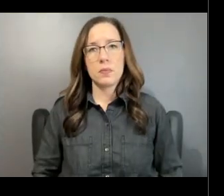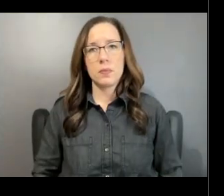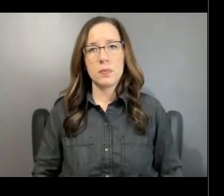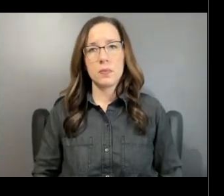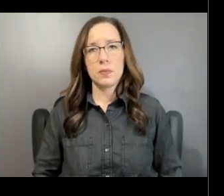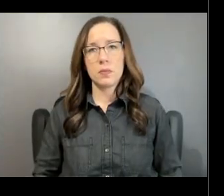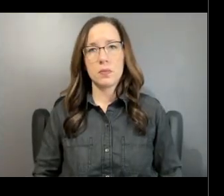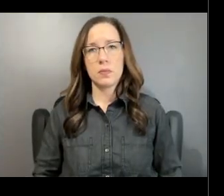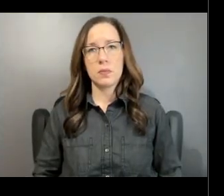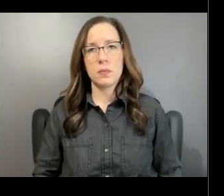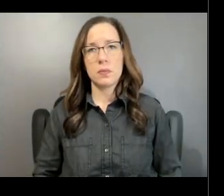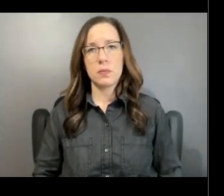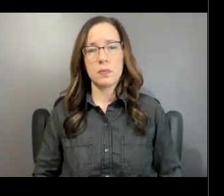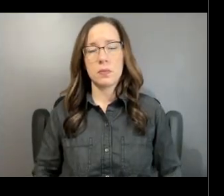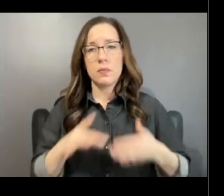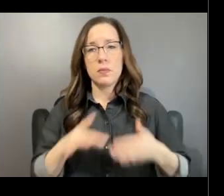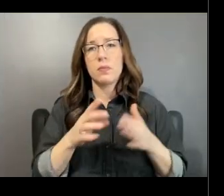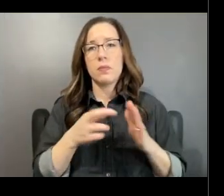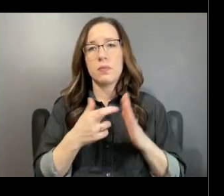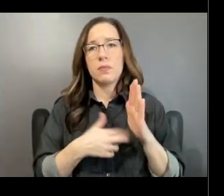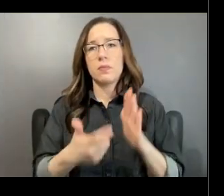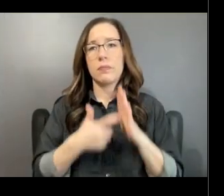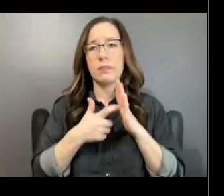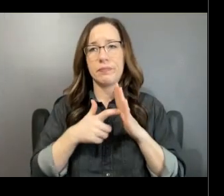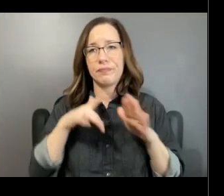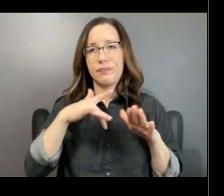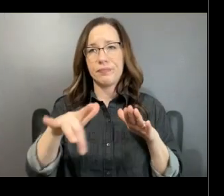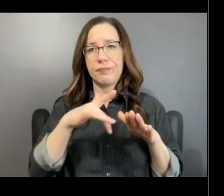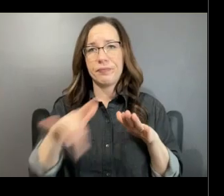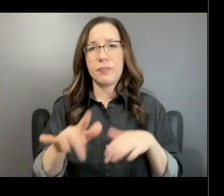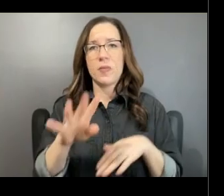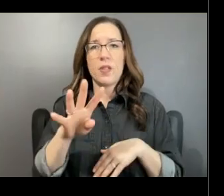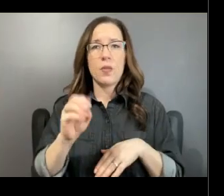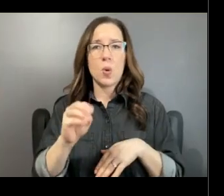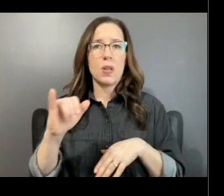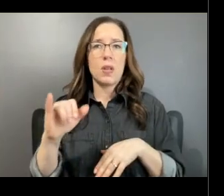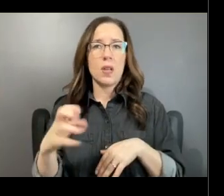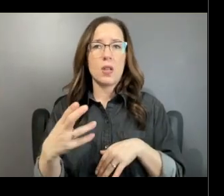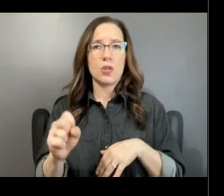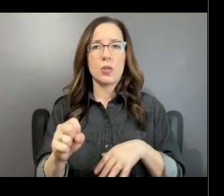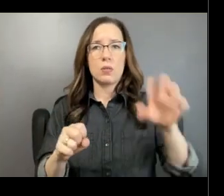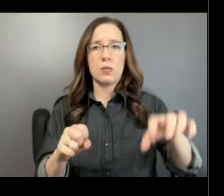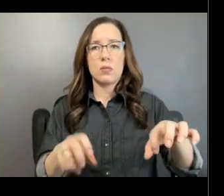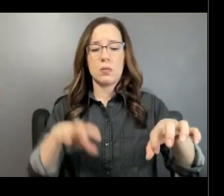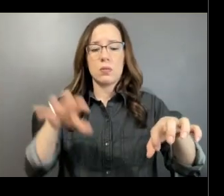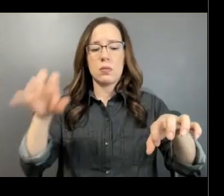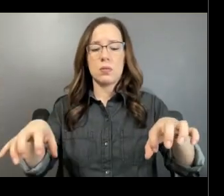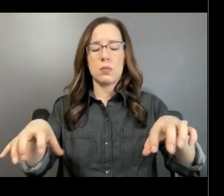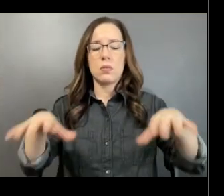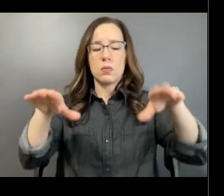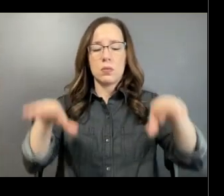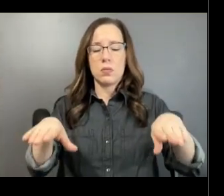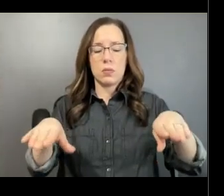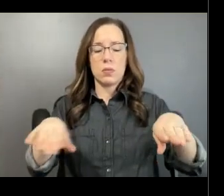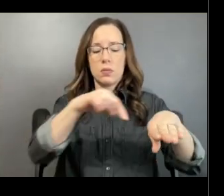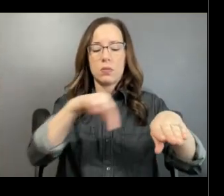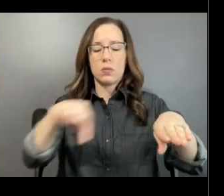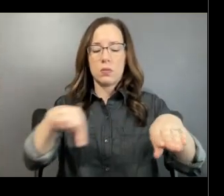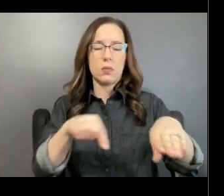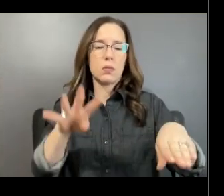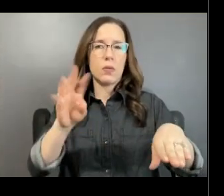The guidelines require a clearance of at least 40 inches between all